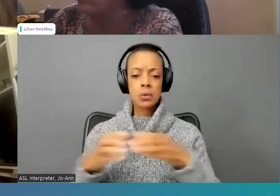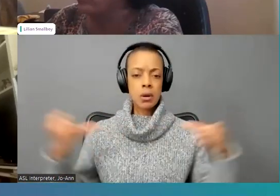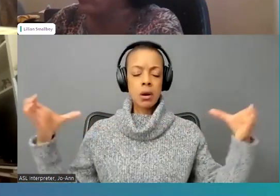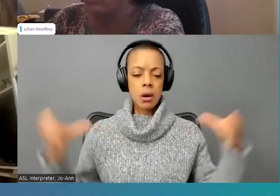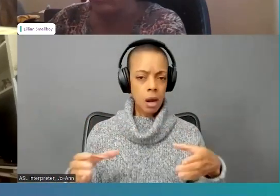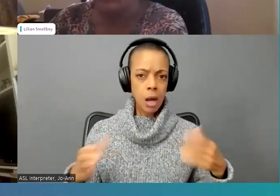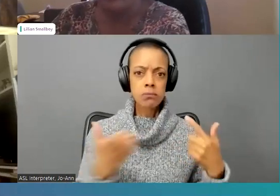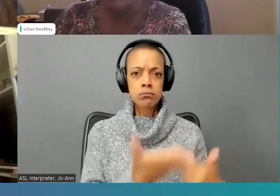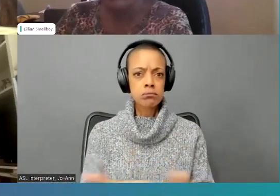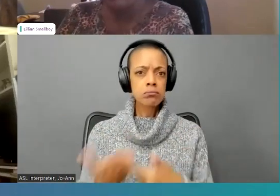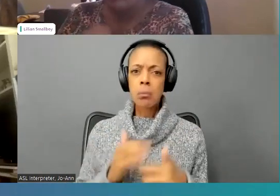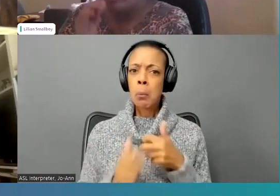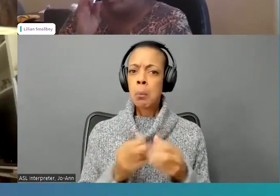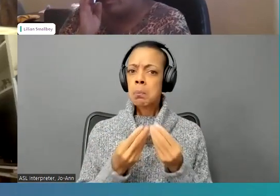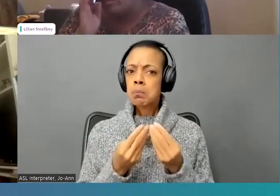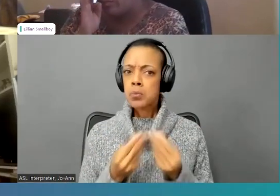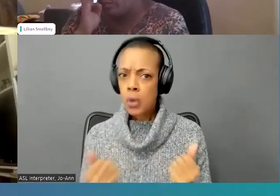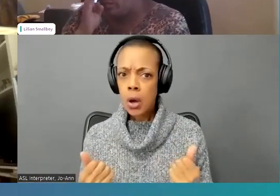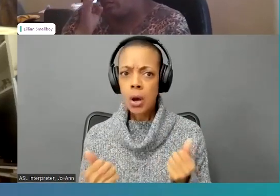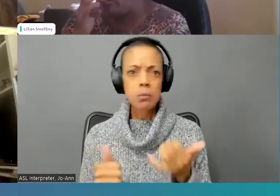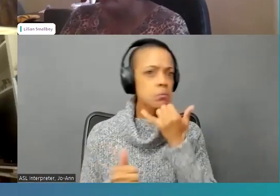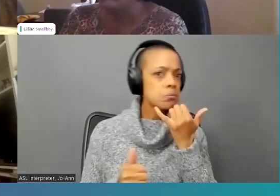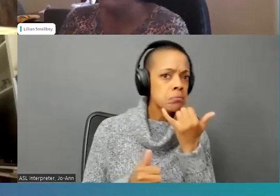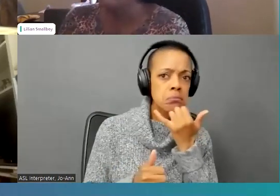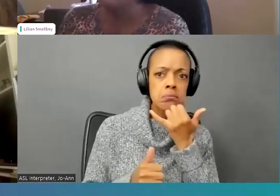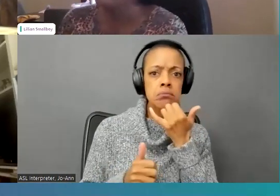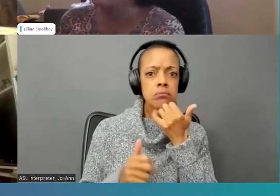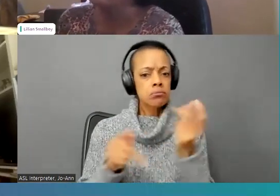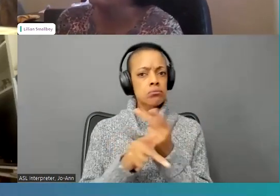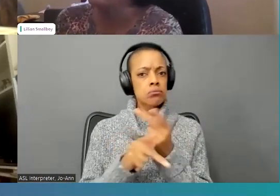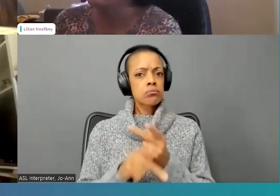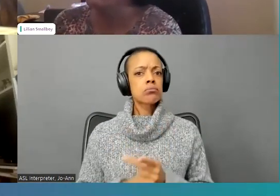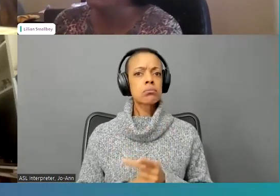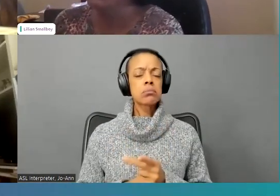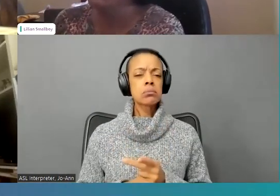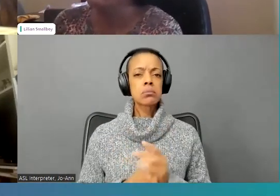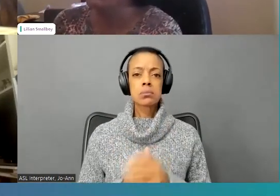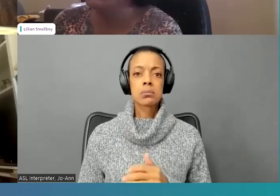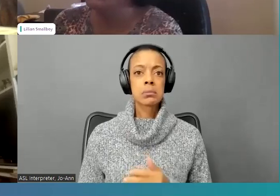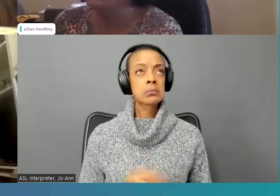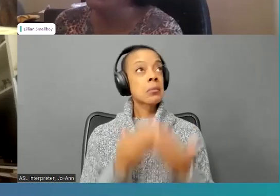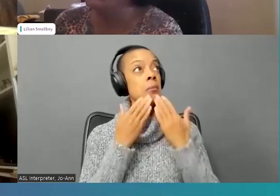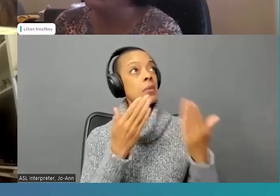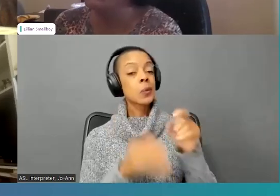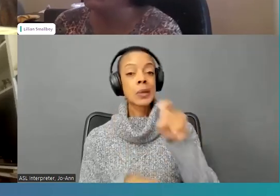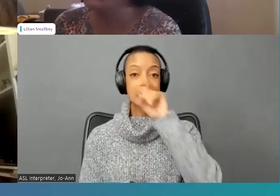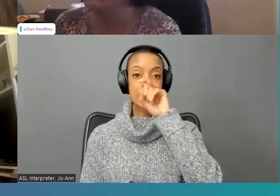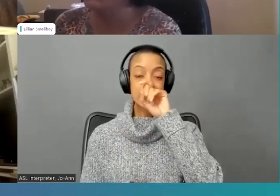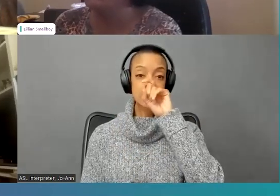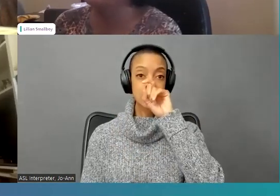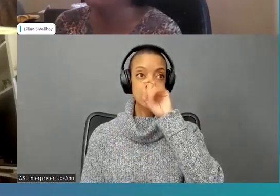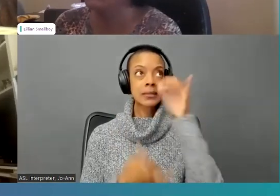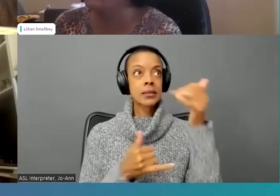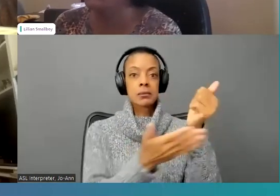the issues that are troubling in that community. And so we say thank you to the eagle for still being there for